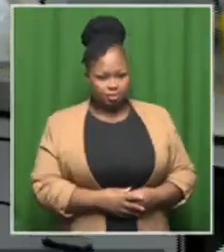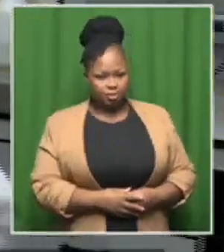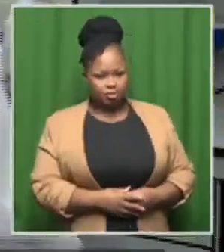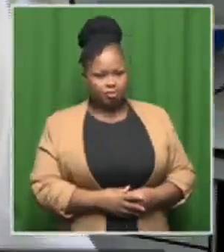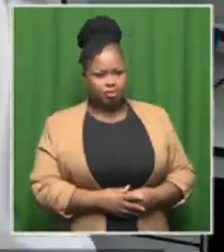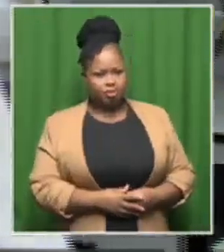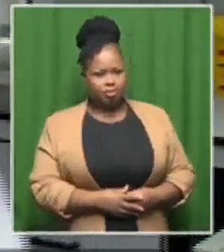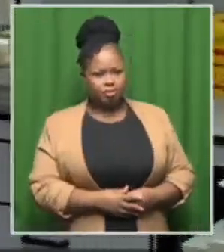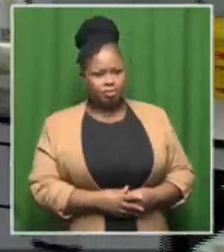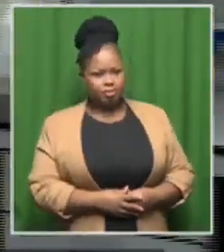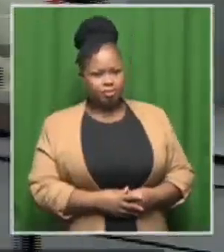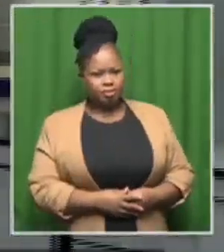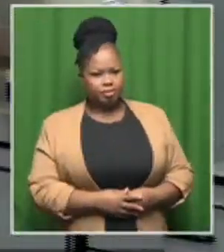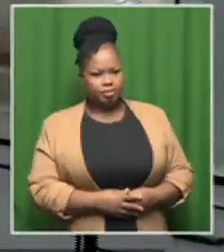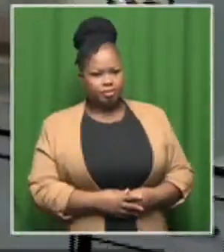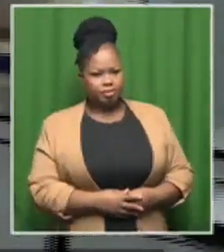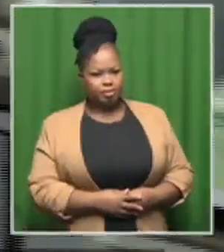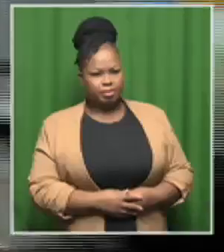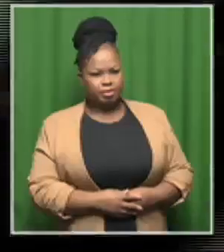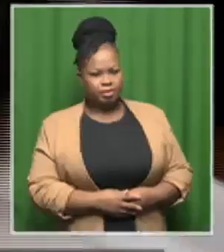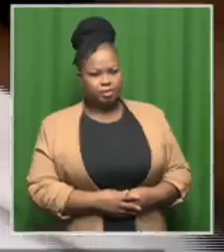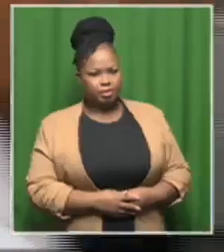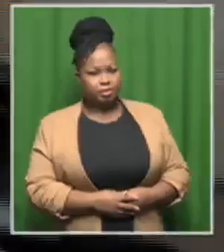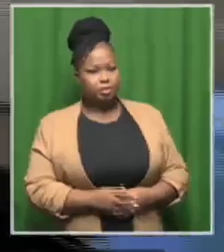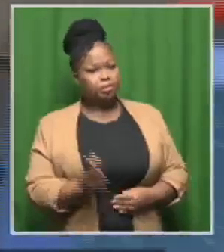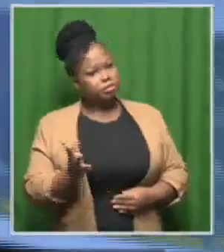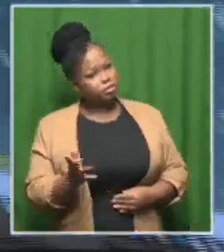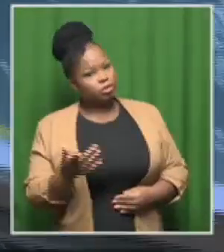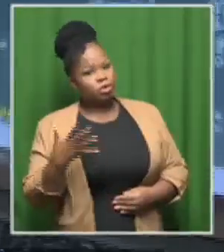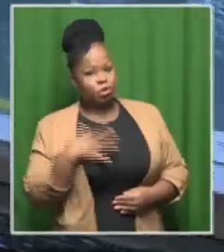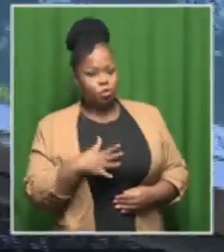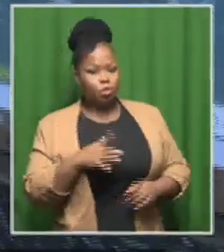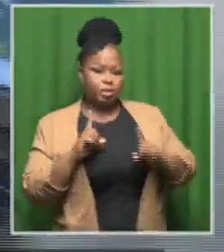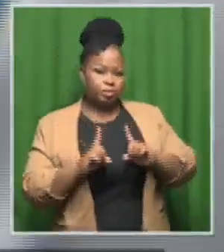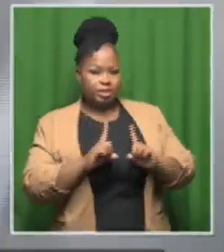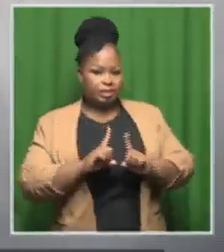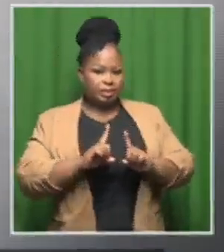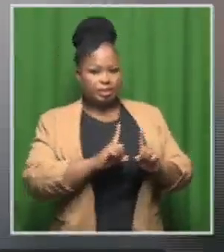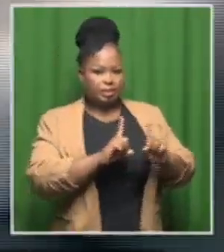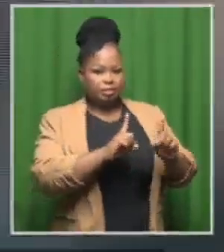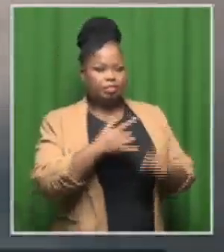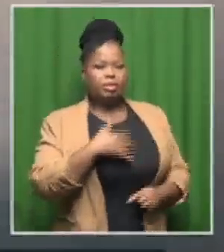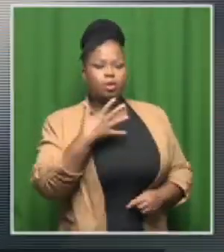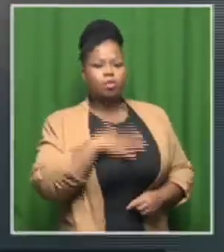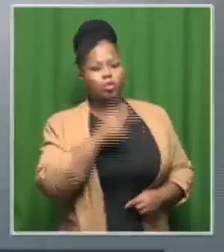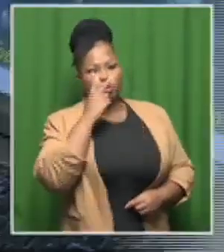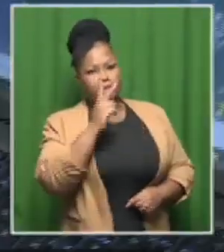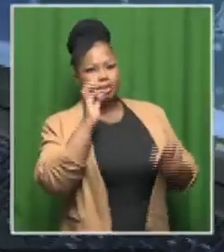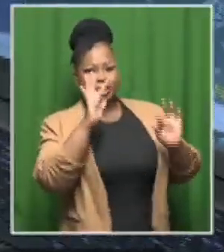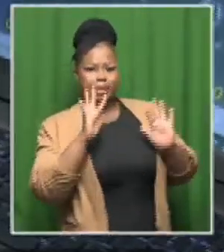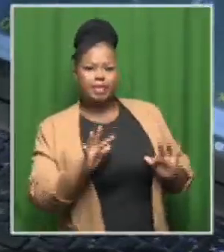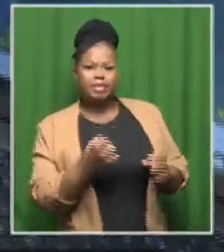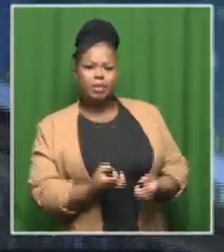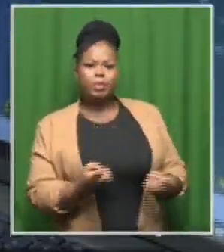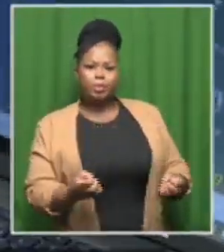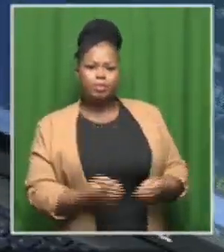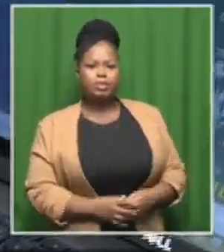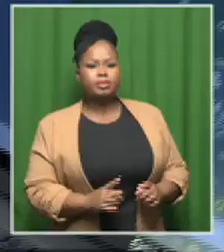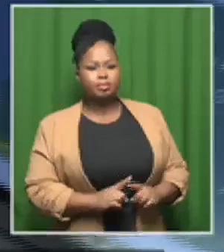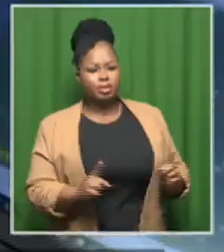in it. So yes, we're going to walk through because I want to see this amazing piece of equipment, but of